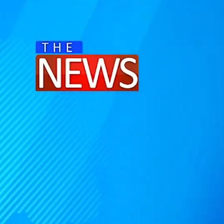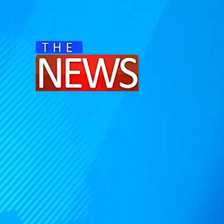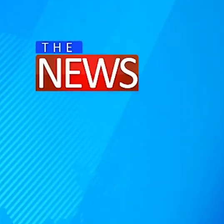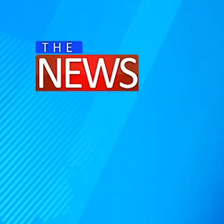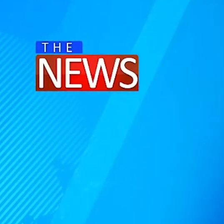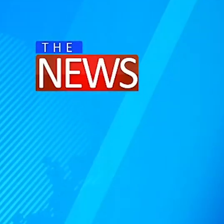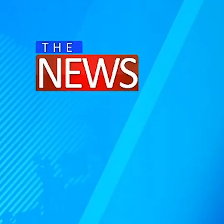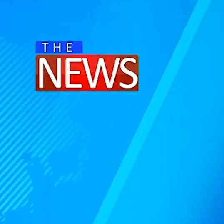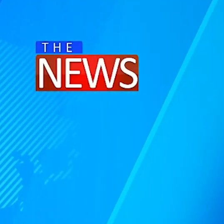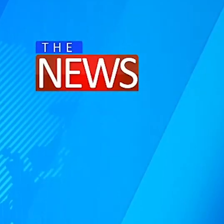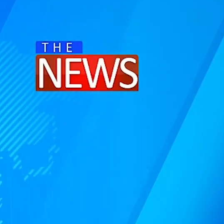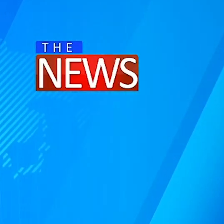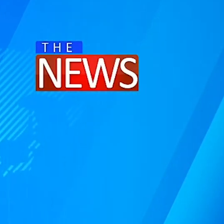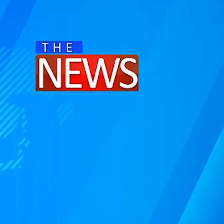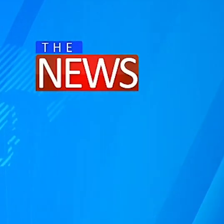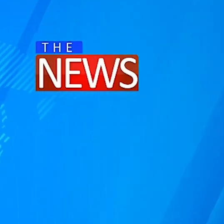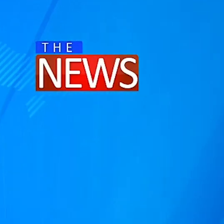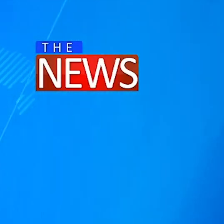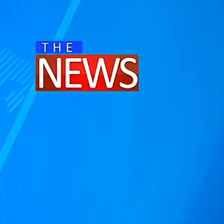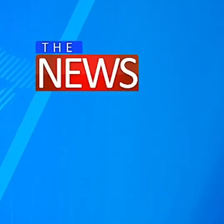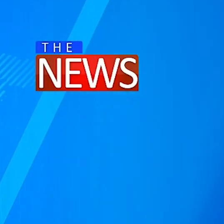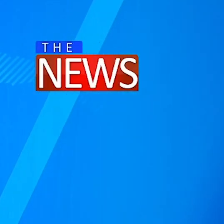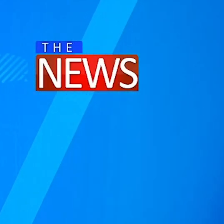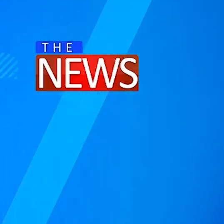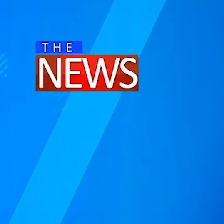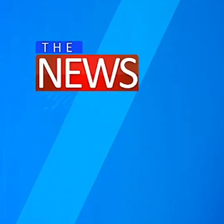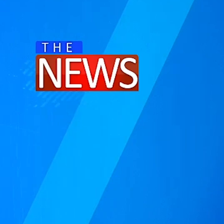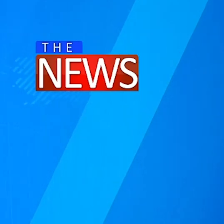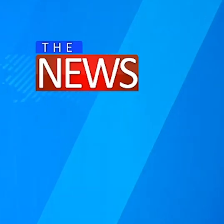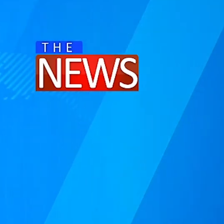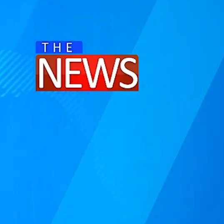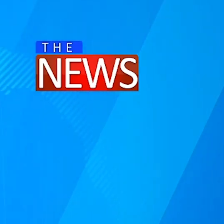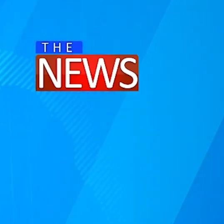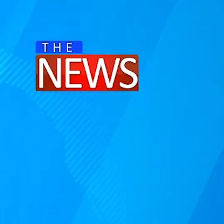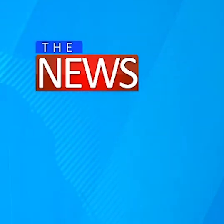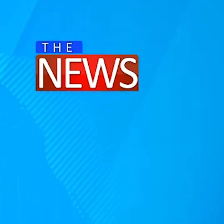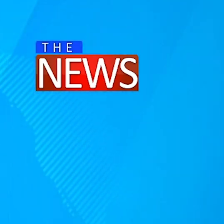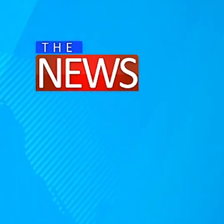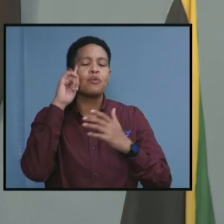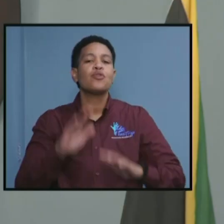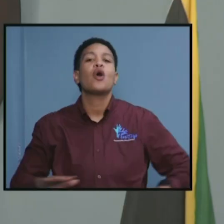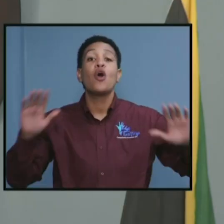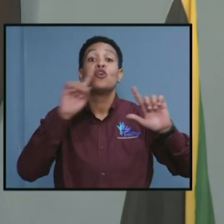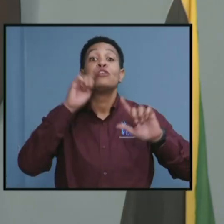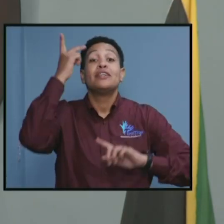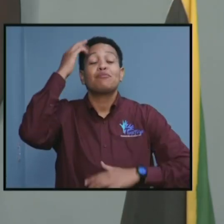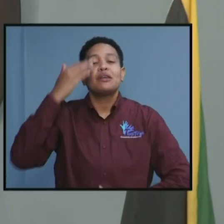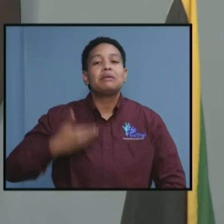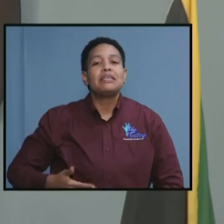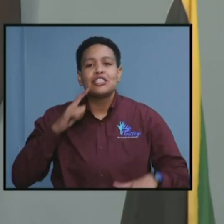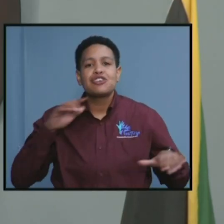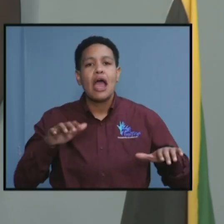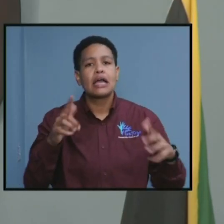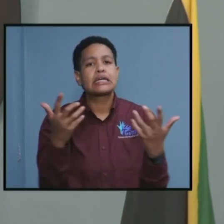We begin the newscast with highlights of a press conference at the office of the Prime Minister this morning. As Prime Minister, acting